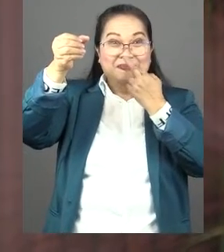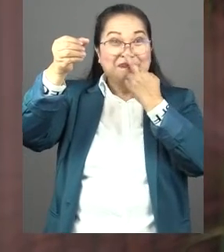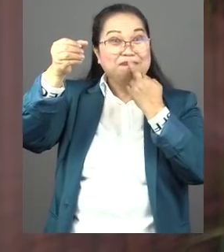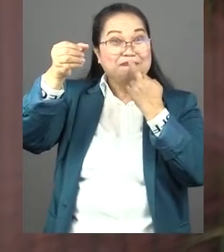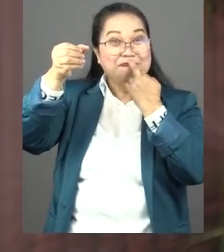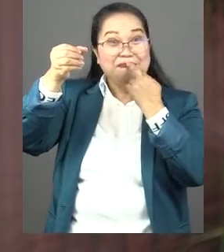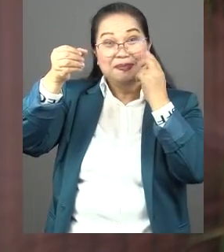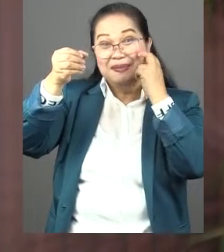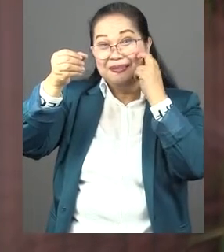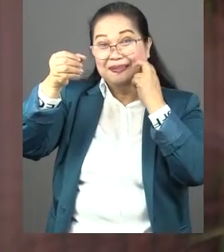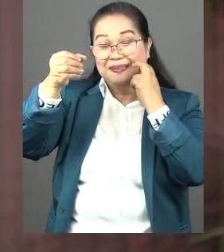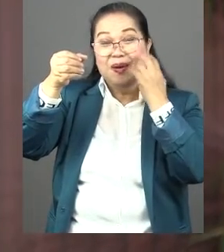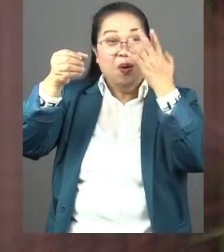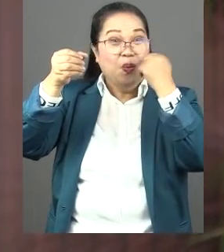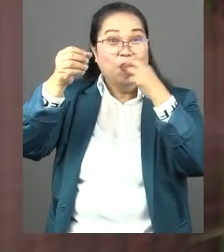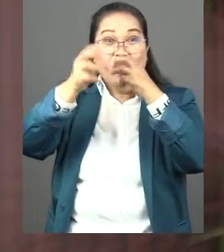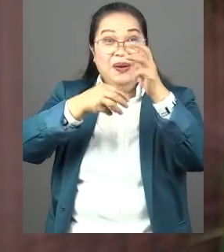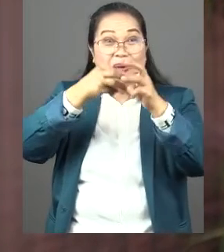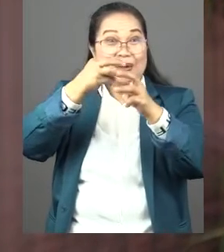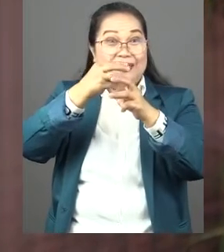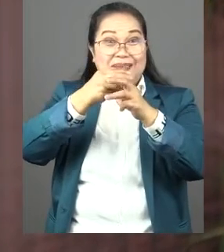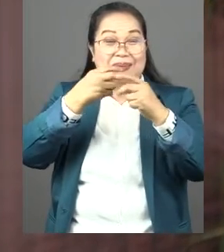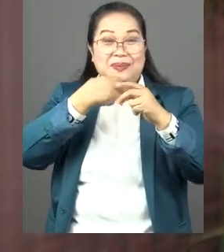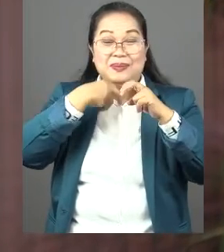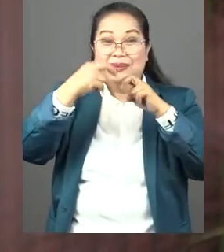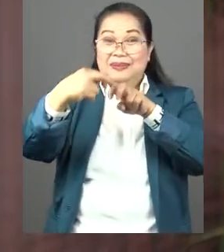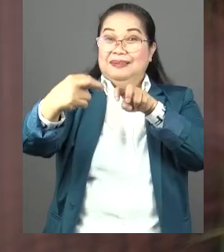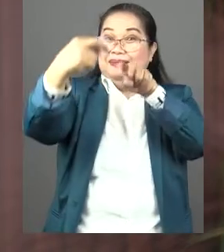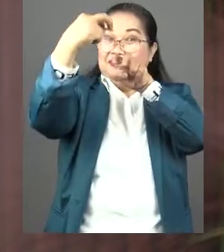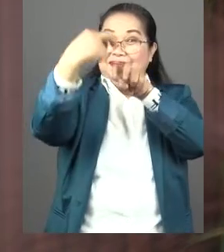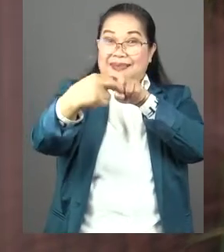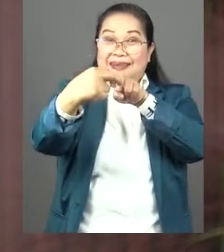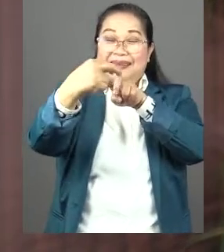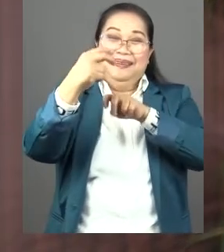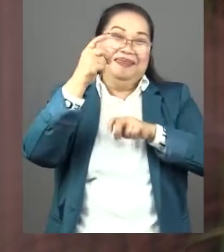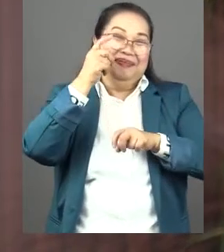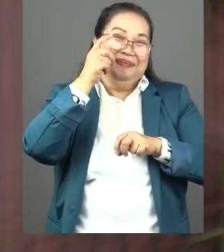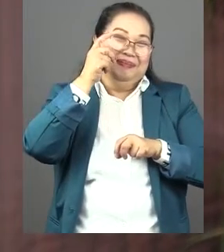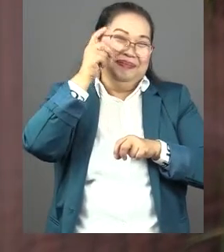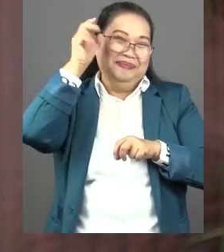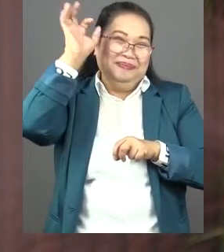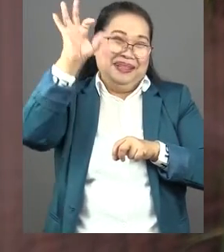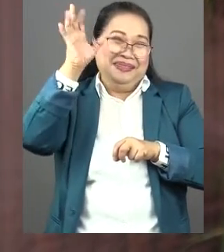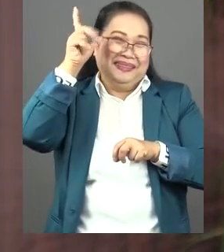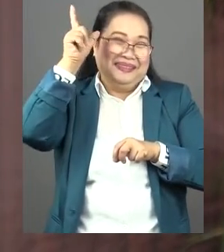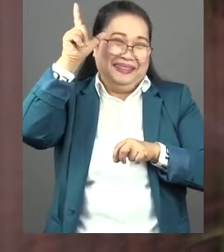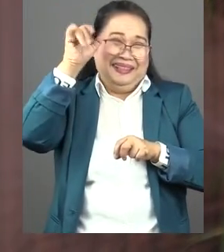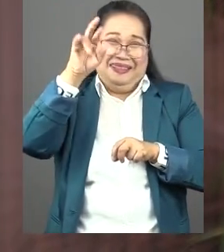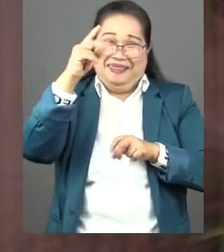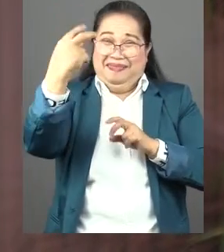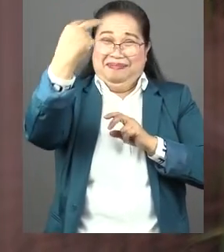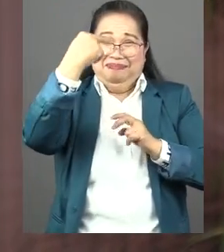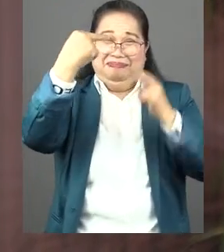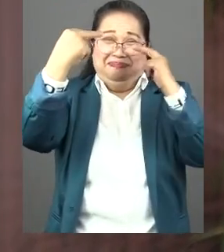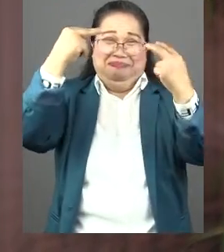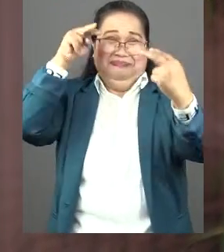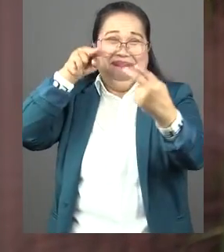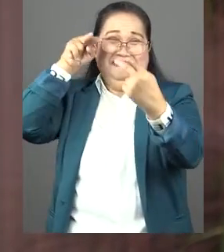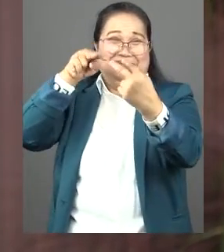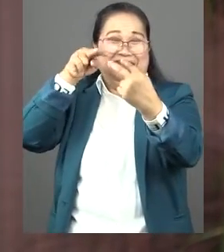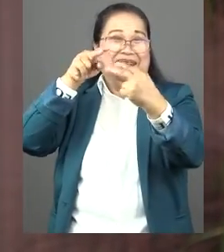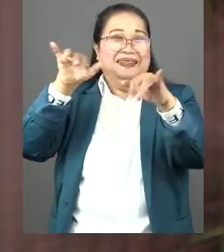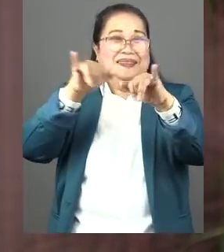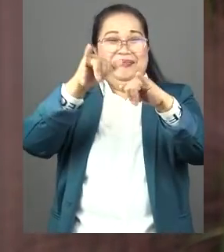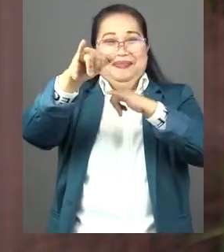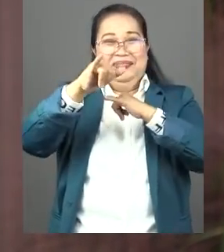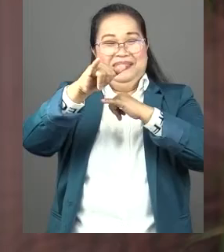wine. Why in the world do I have to sit across Pastor Larry? In all the reception, why are we at the same